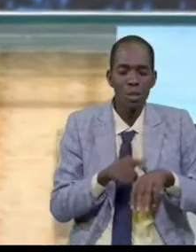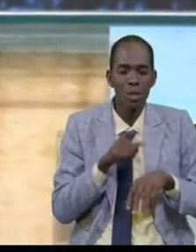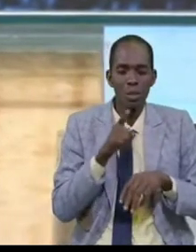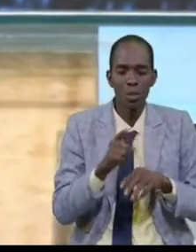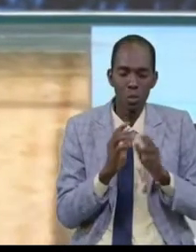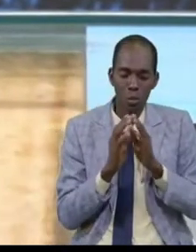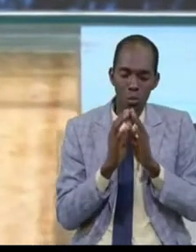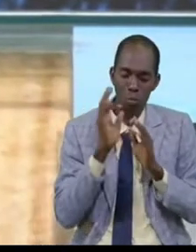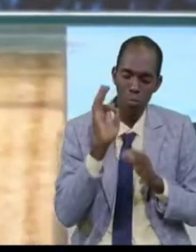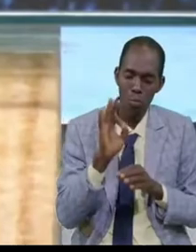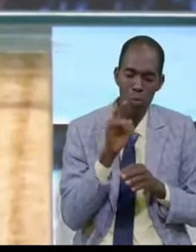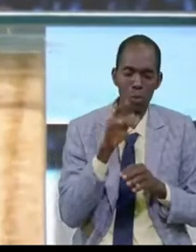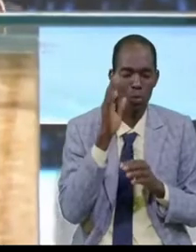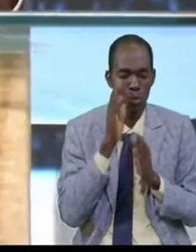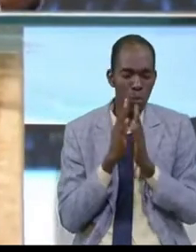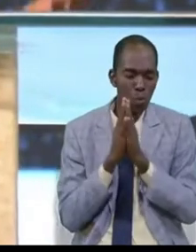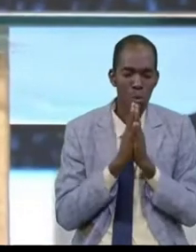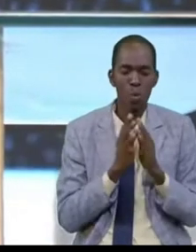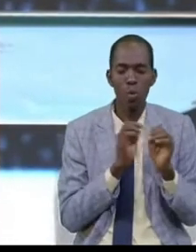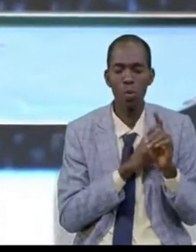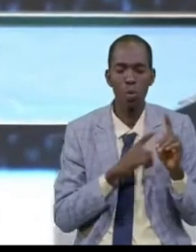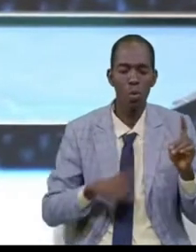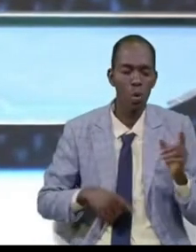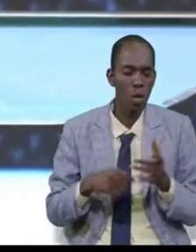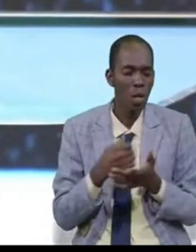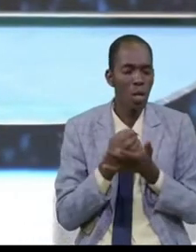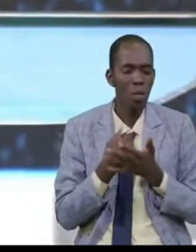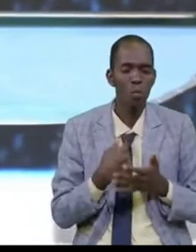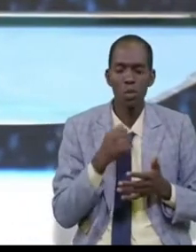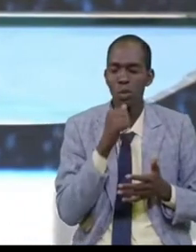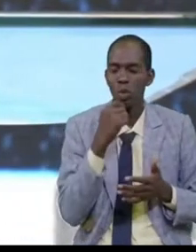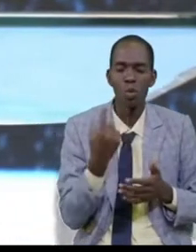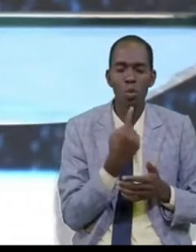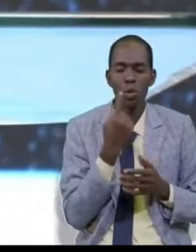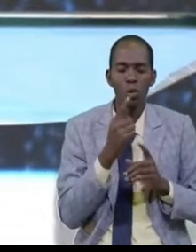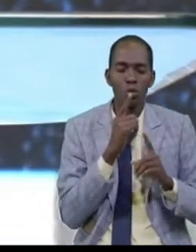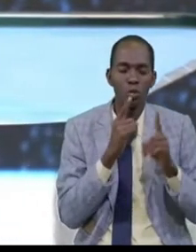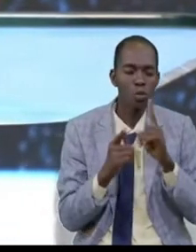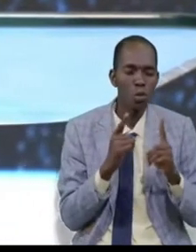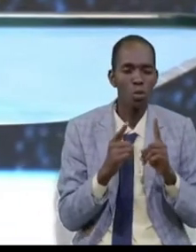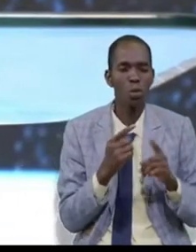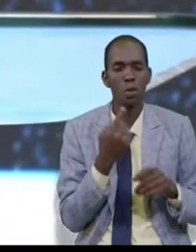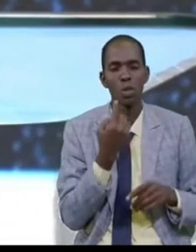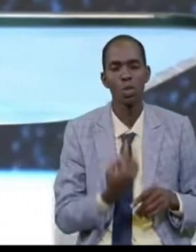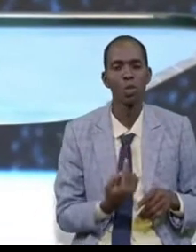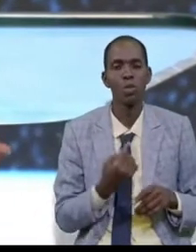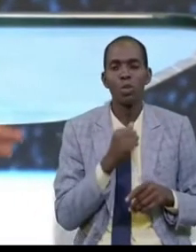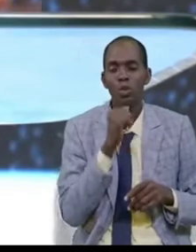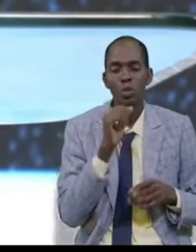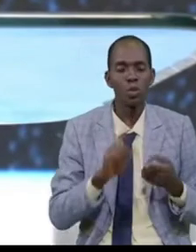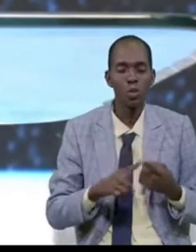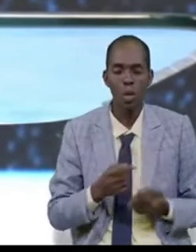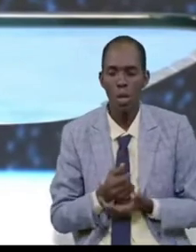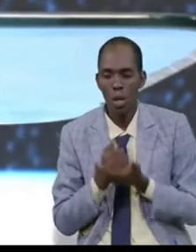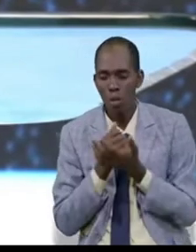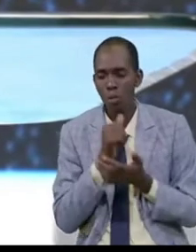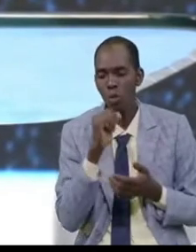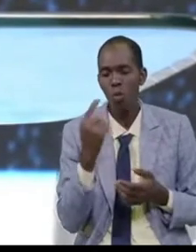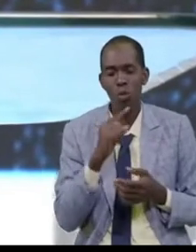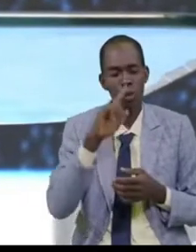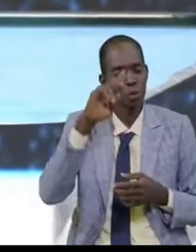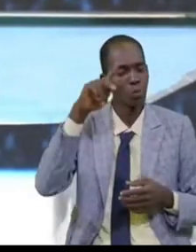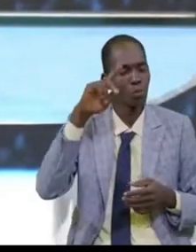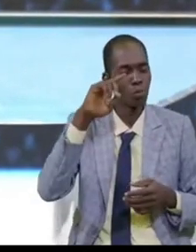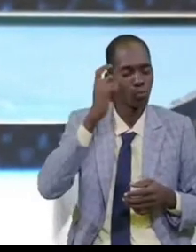pray, oh God, help me not just to talk, not just to help, not just to govern, not just to lift up